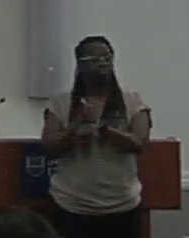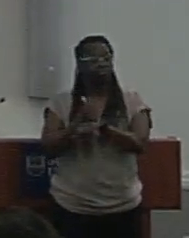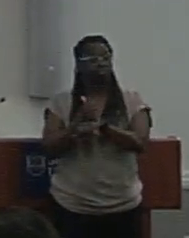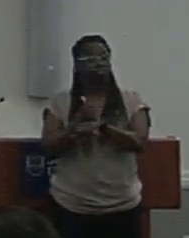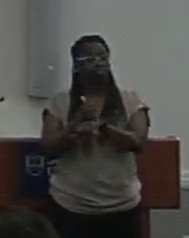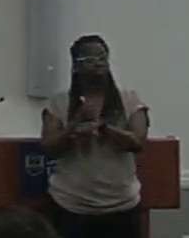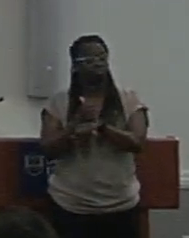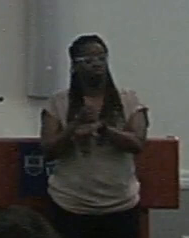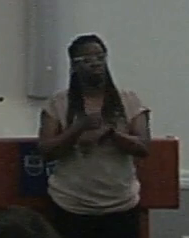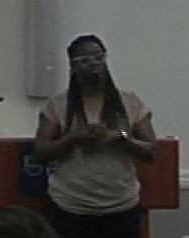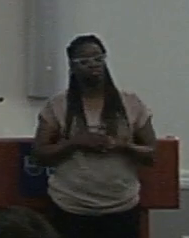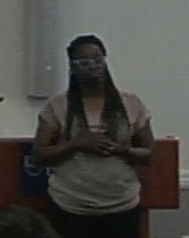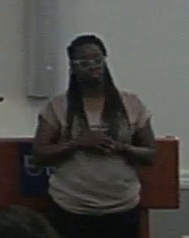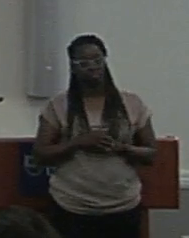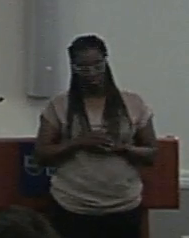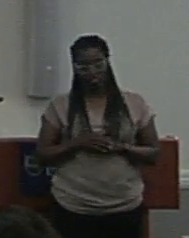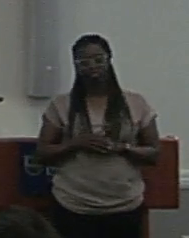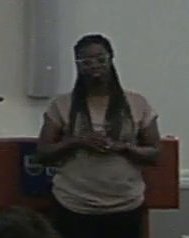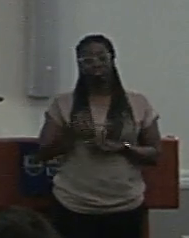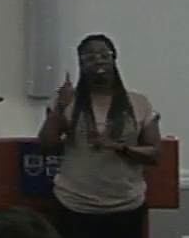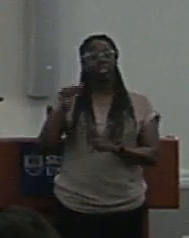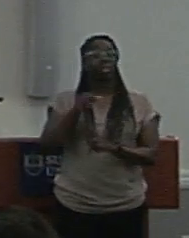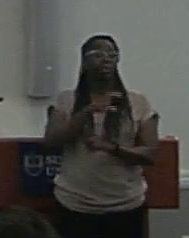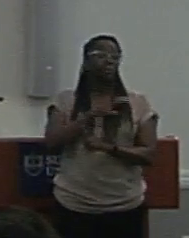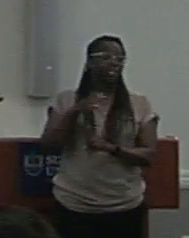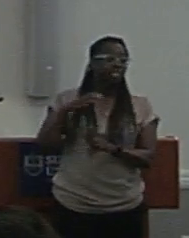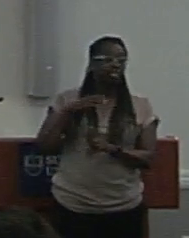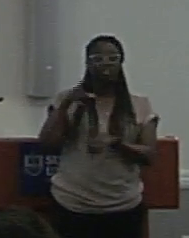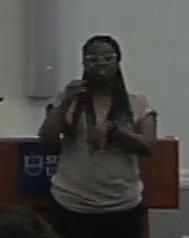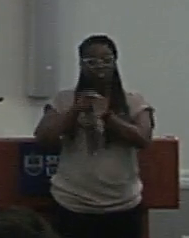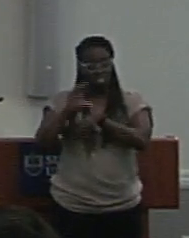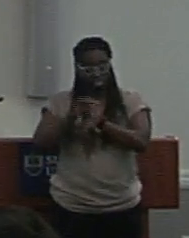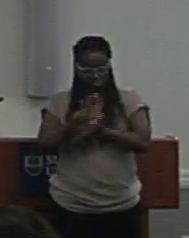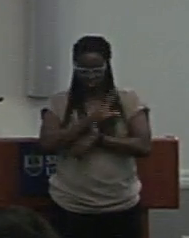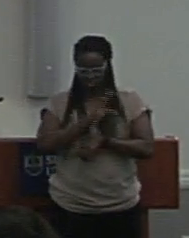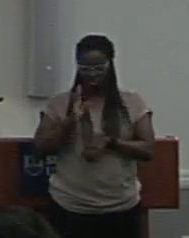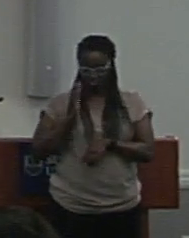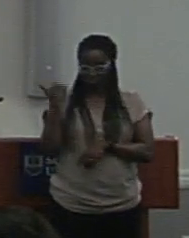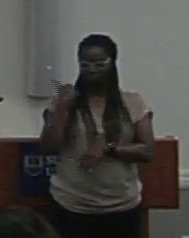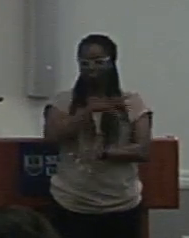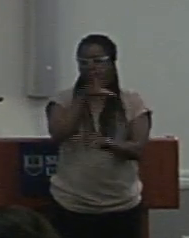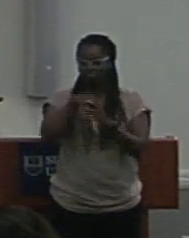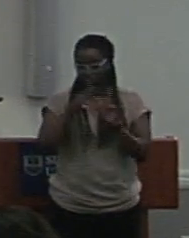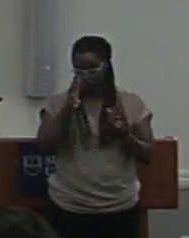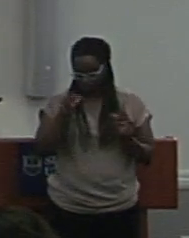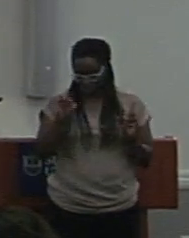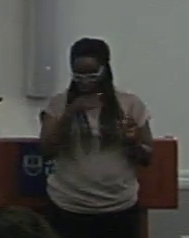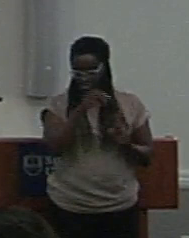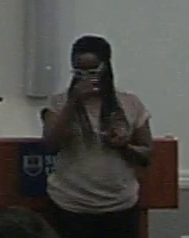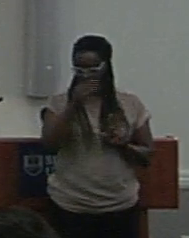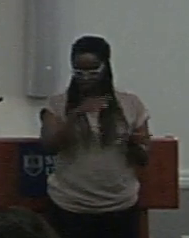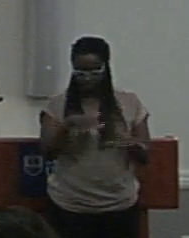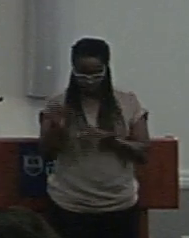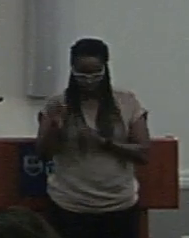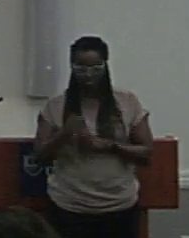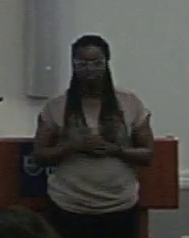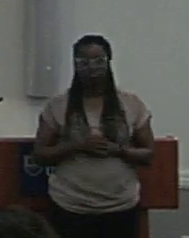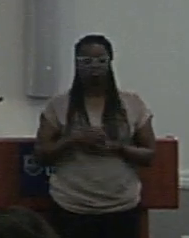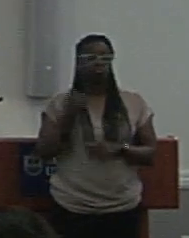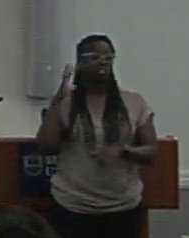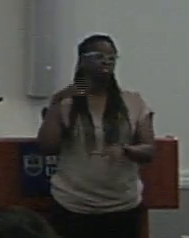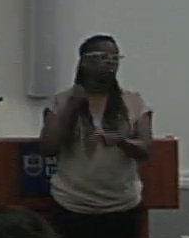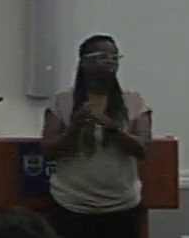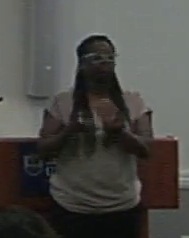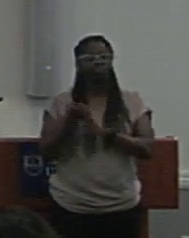the Disability Commission Advisory Board back in 2009. He was our board chair for several years. He